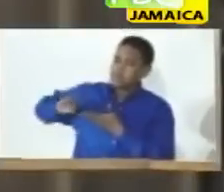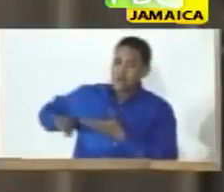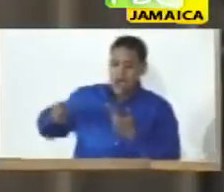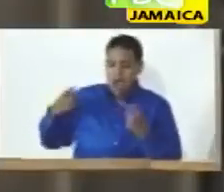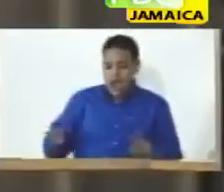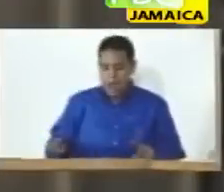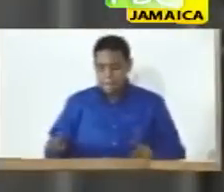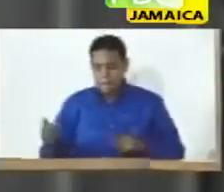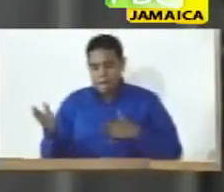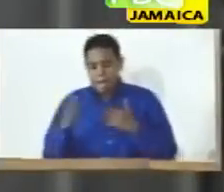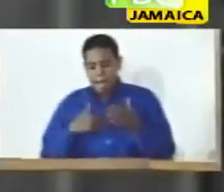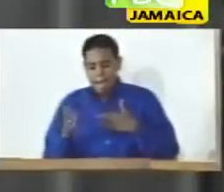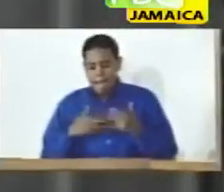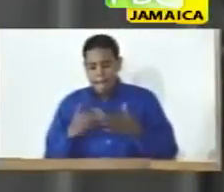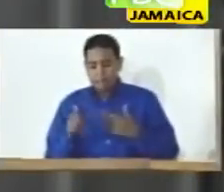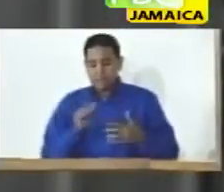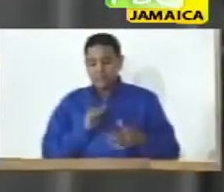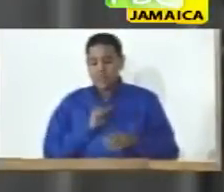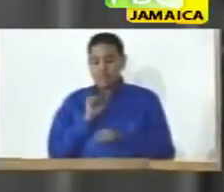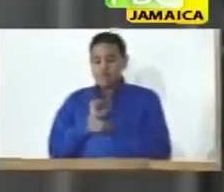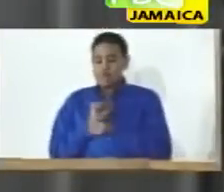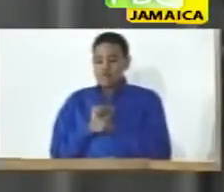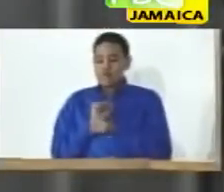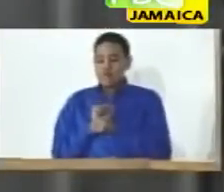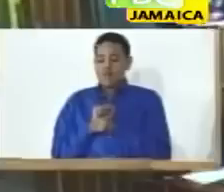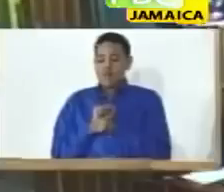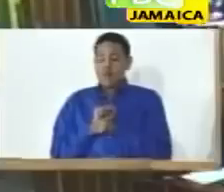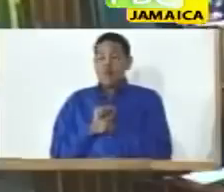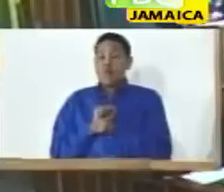are self-employed,